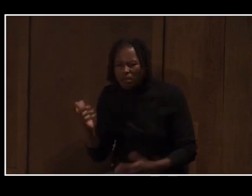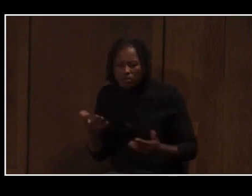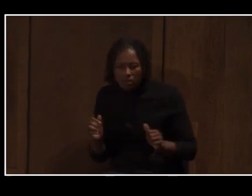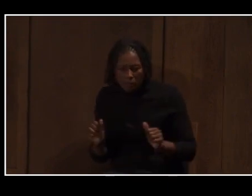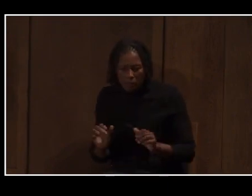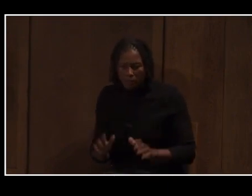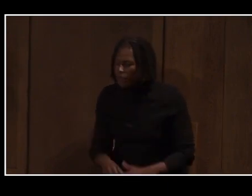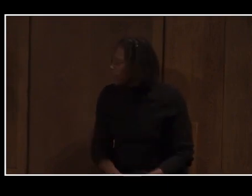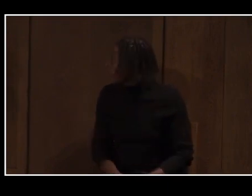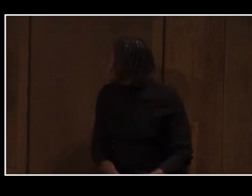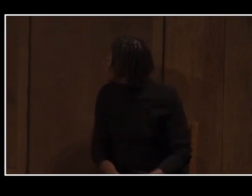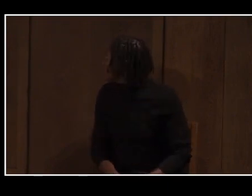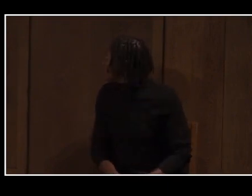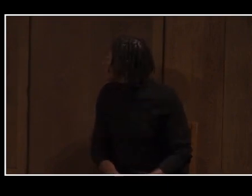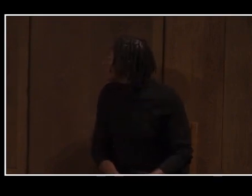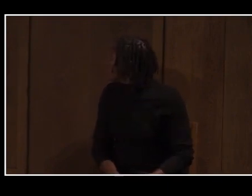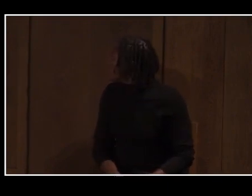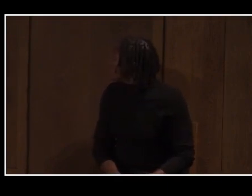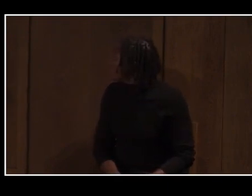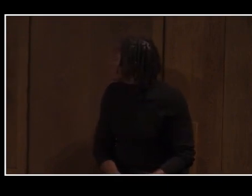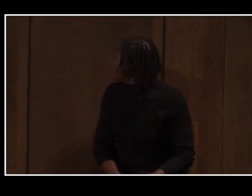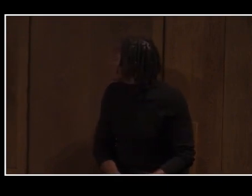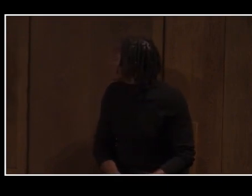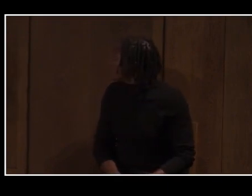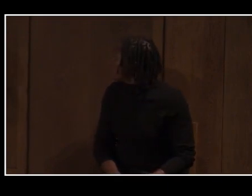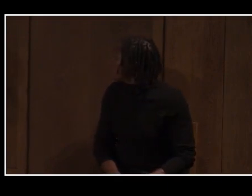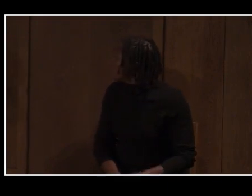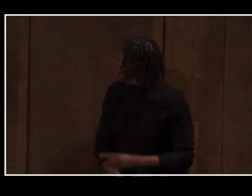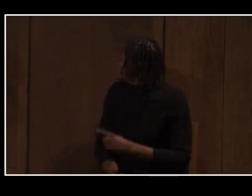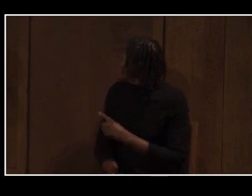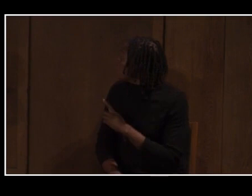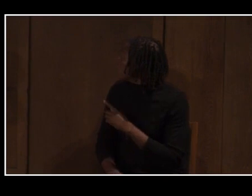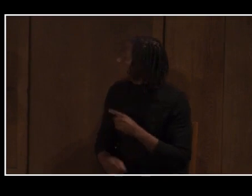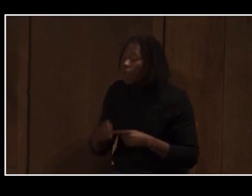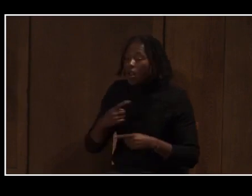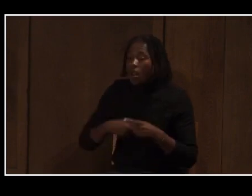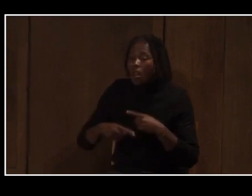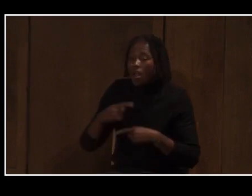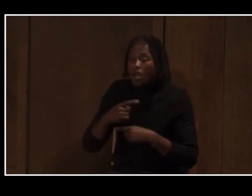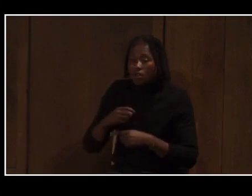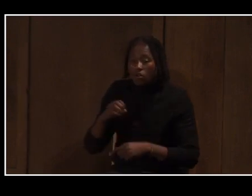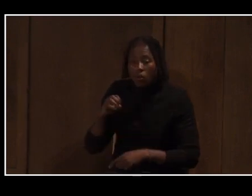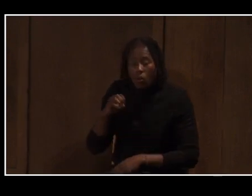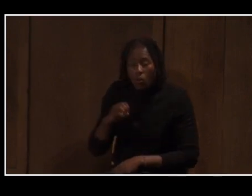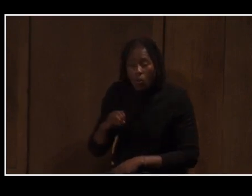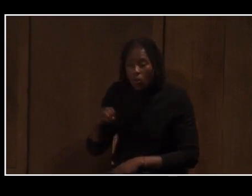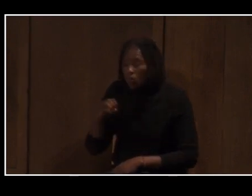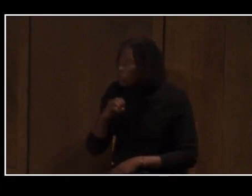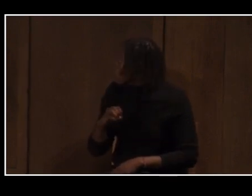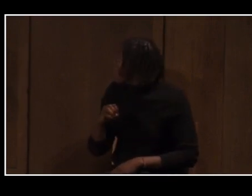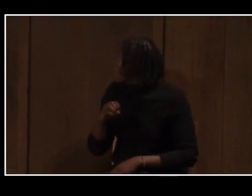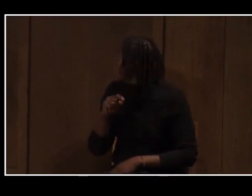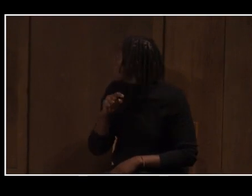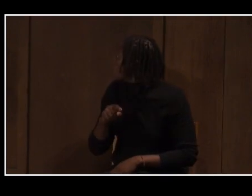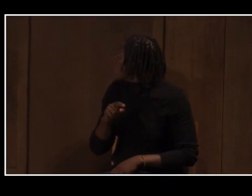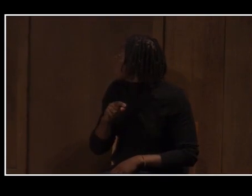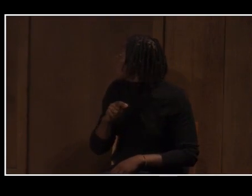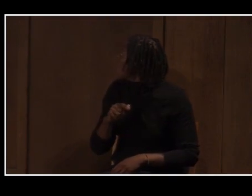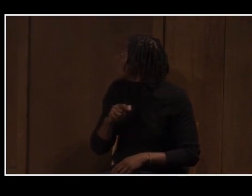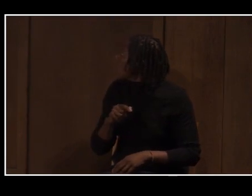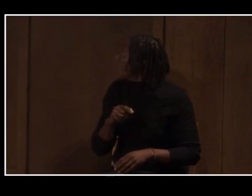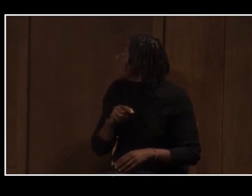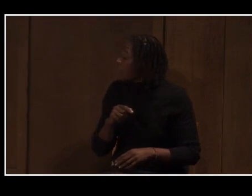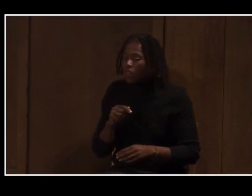So, yeah, this is last October, the Frieze Artist Award piece that I